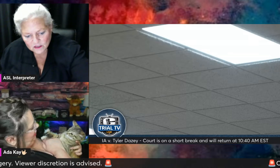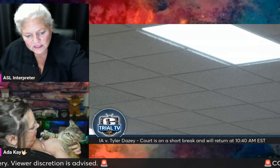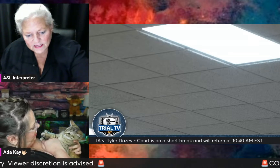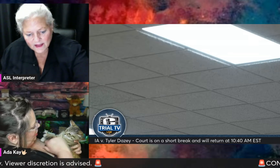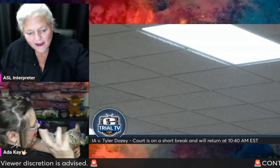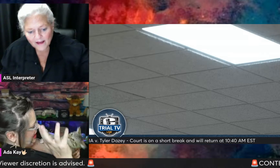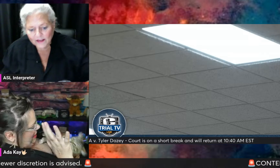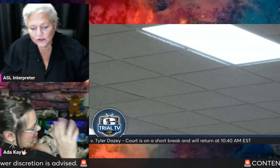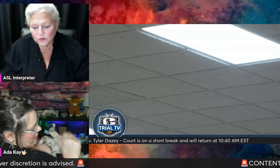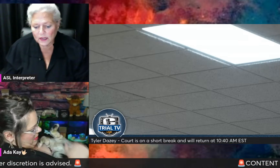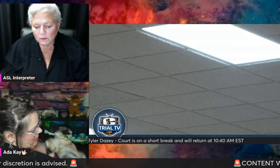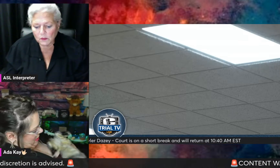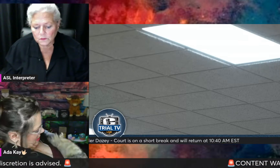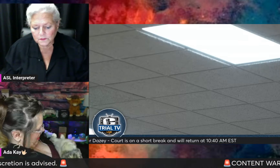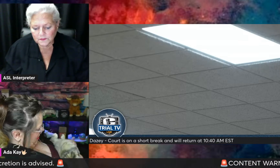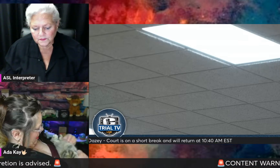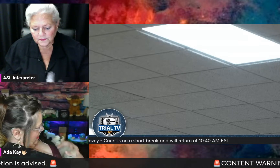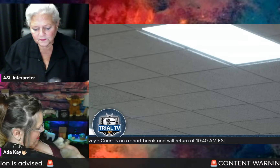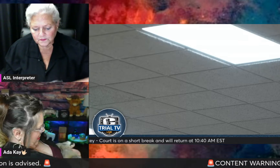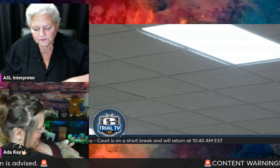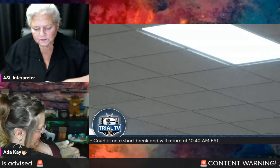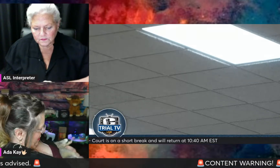that look says, I can do what I want.